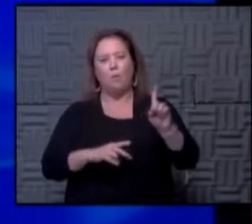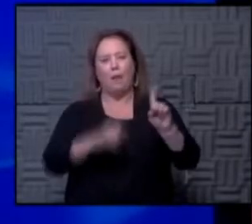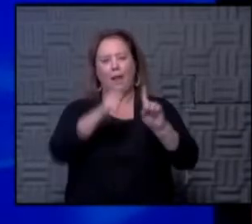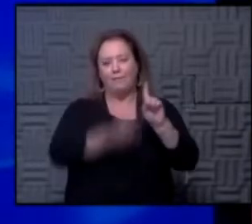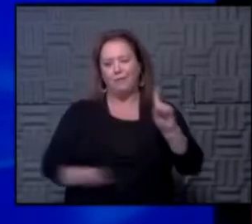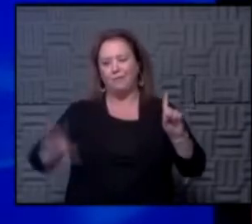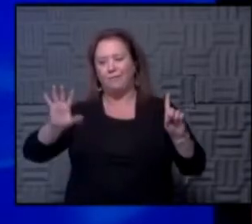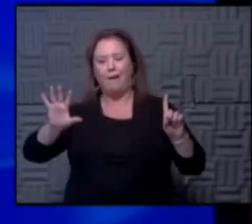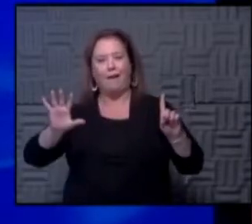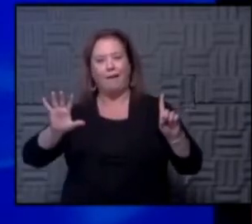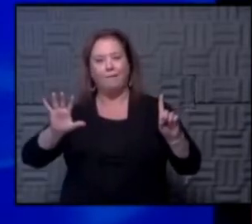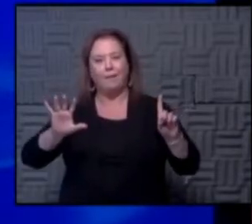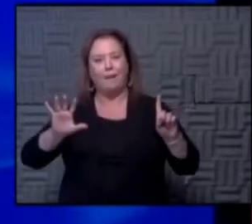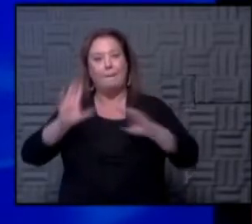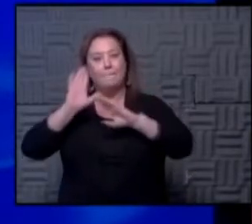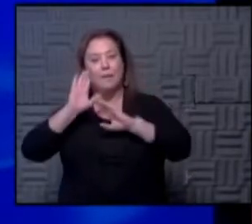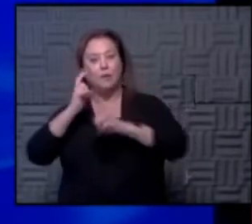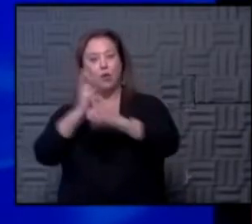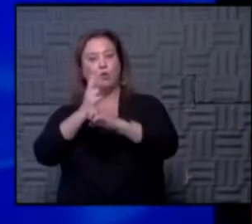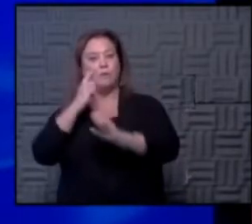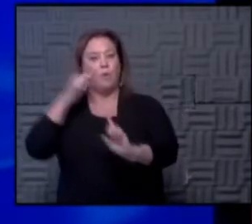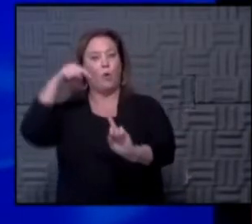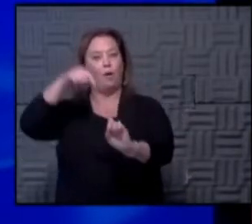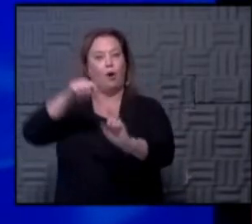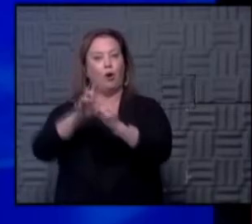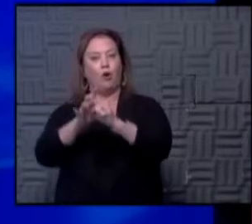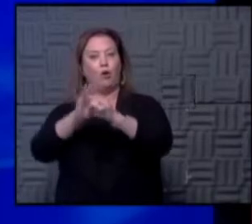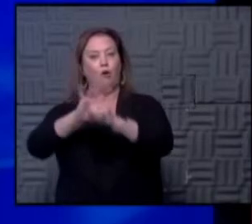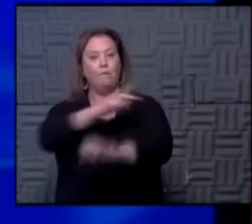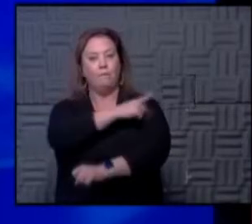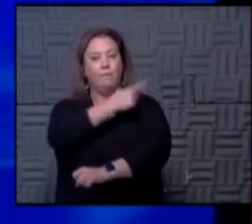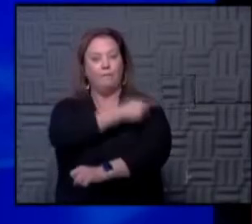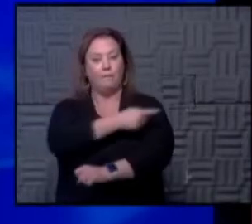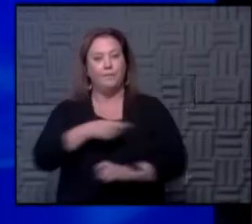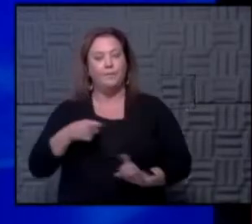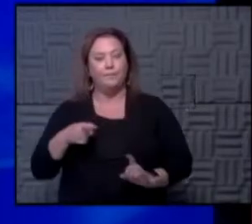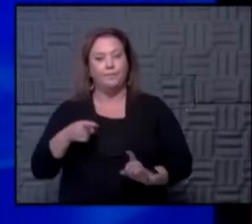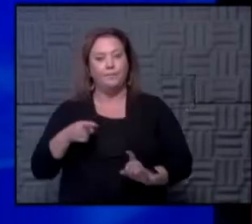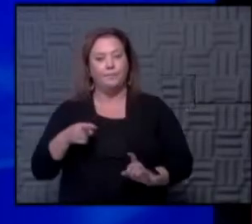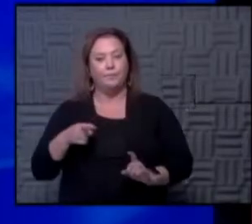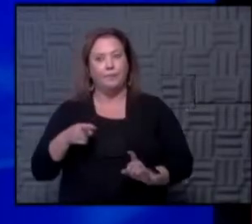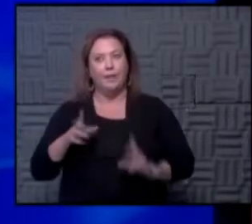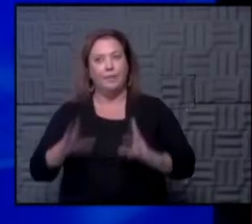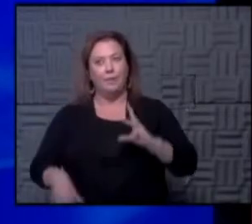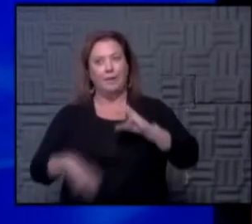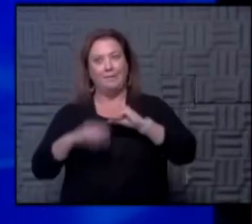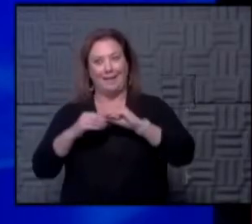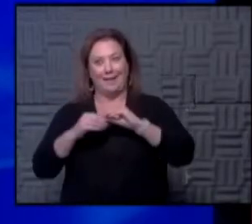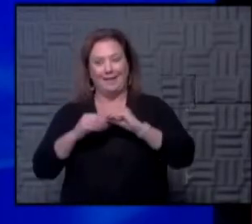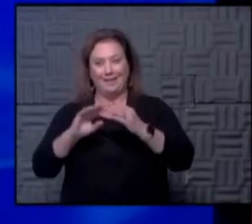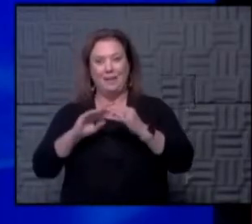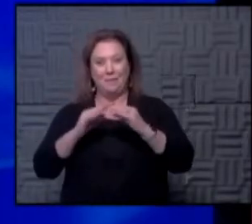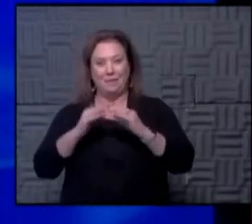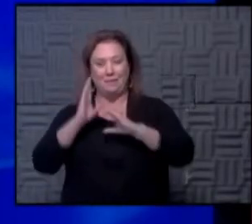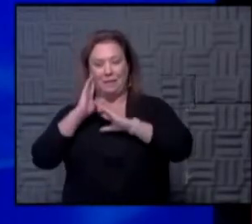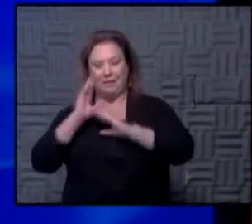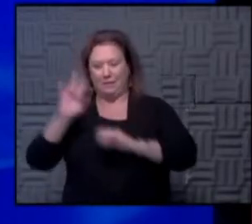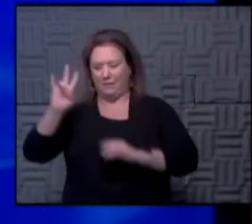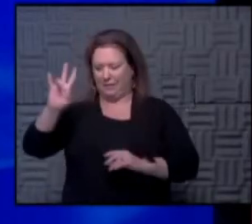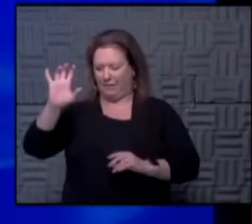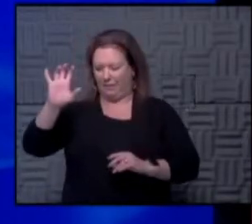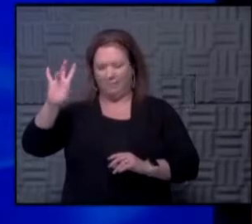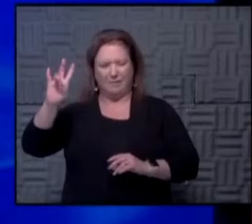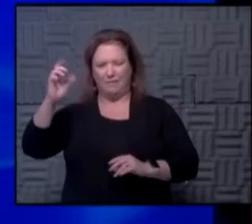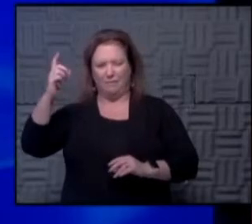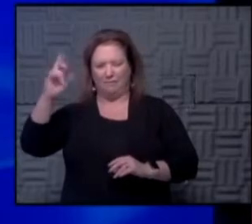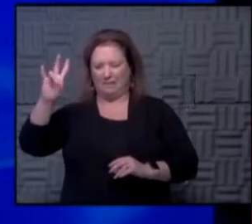of our beds are filled with COVID patients. And actually, we've then added a significant number of beds. There are 700 and